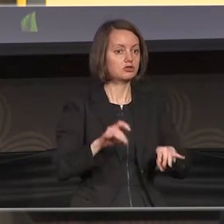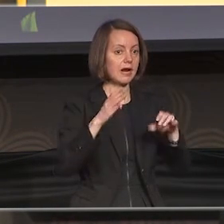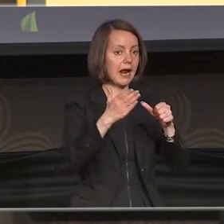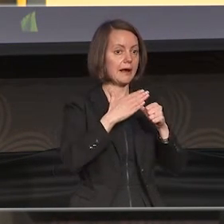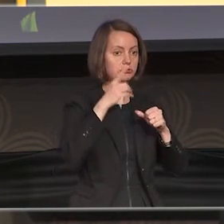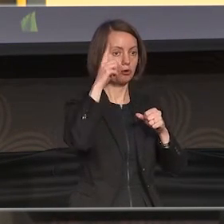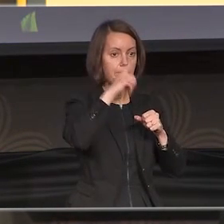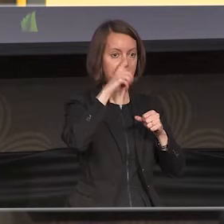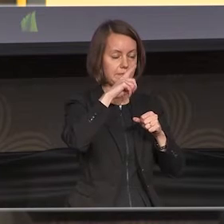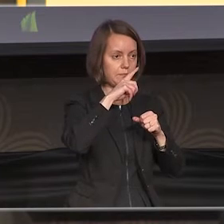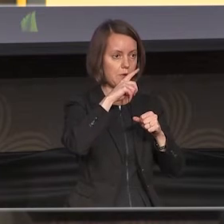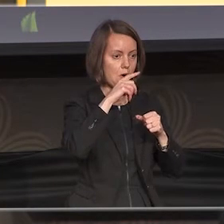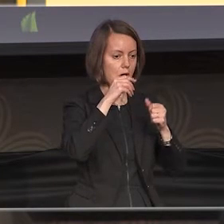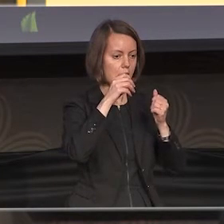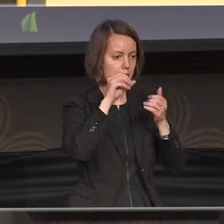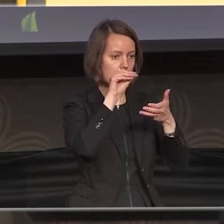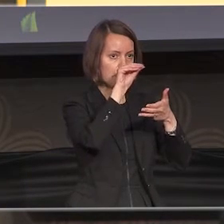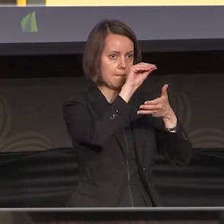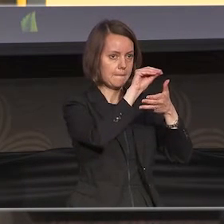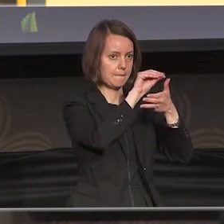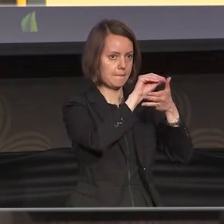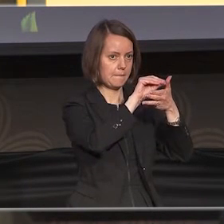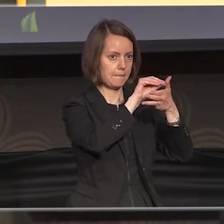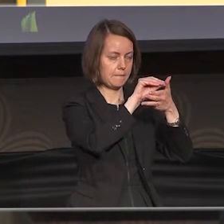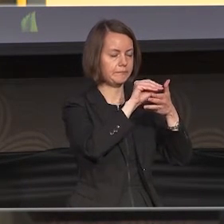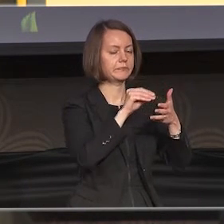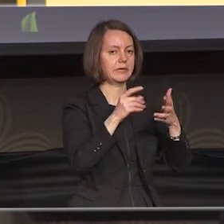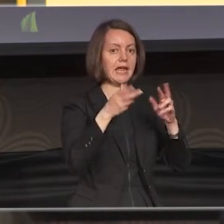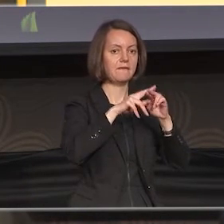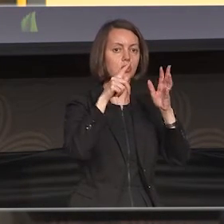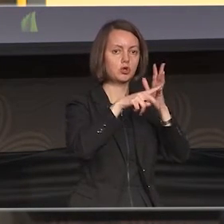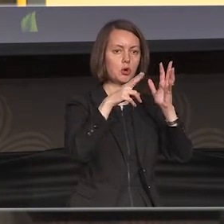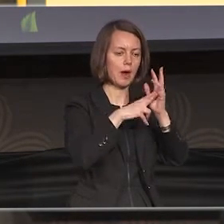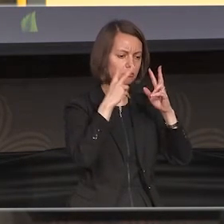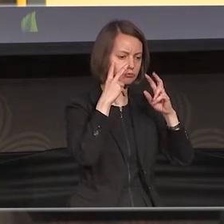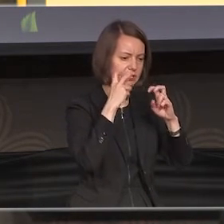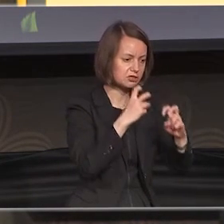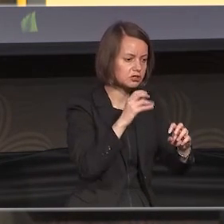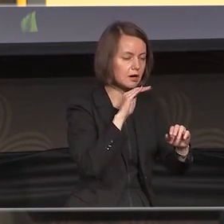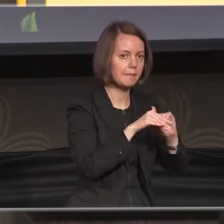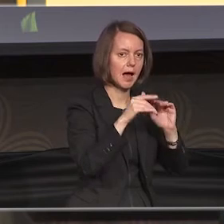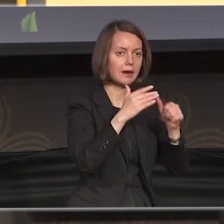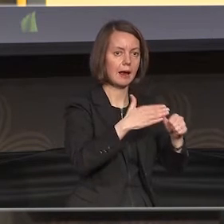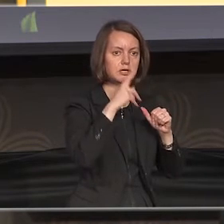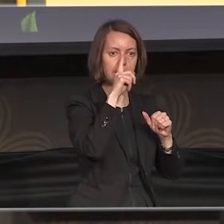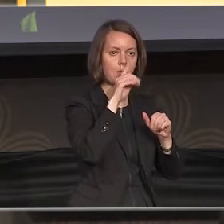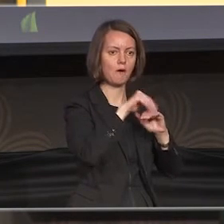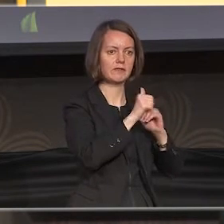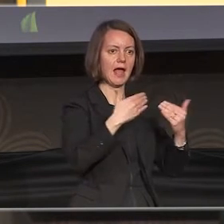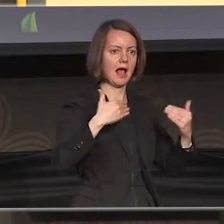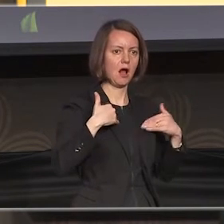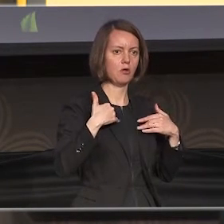the United Nations Human Development Index on health, economic well-being and life expectancy, we would